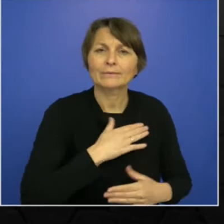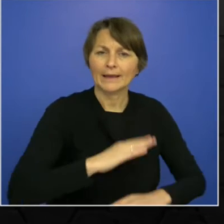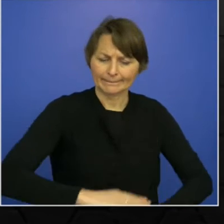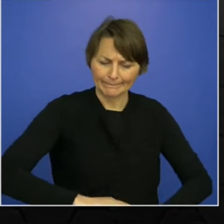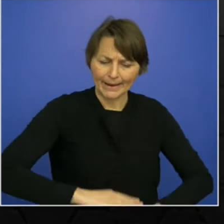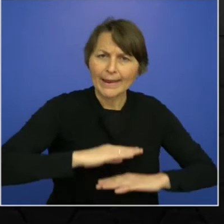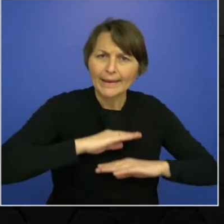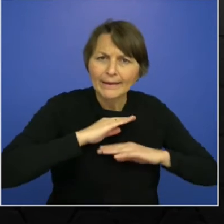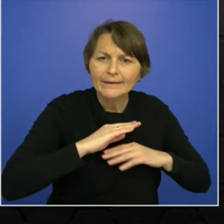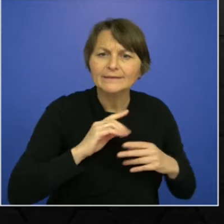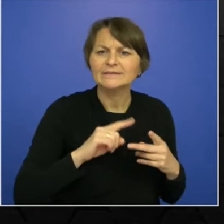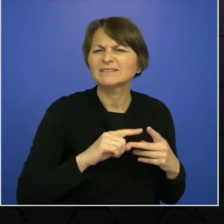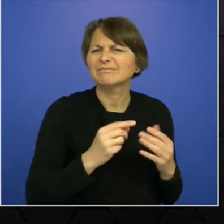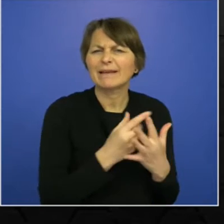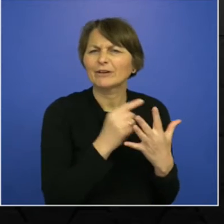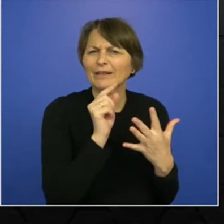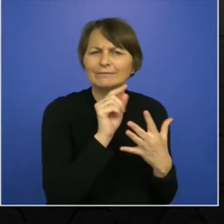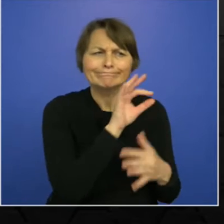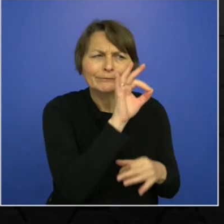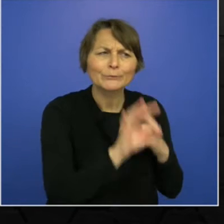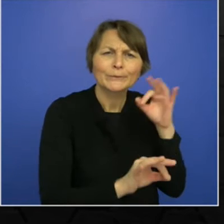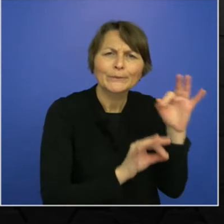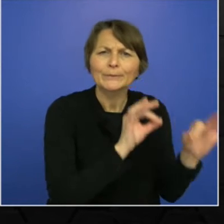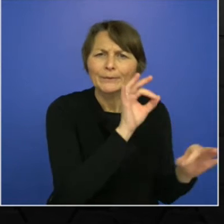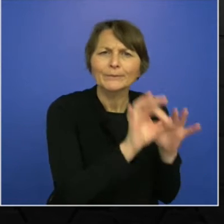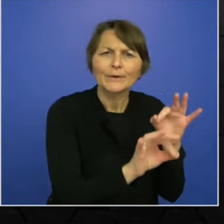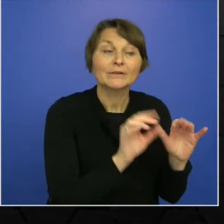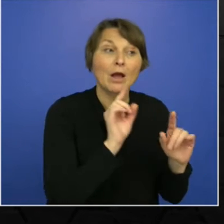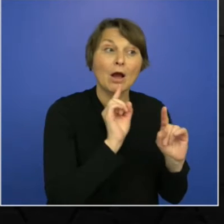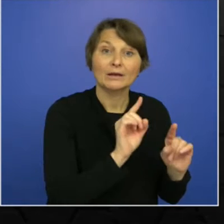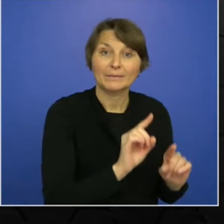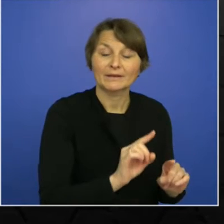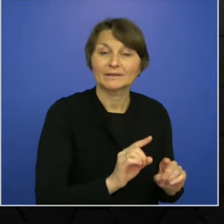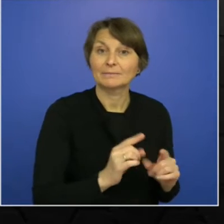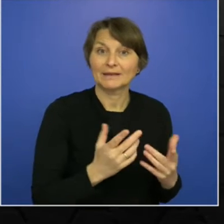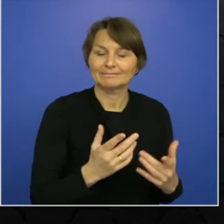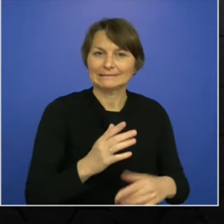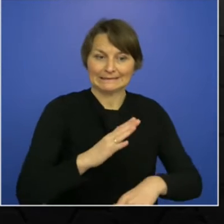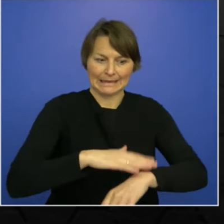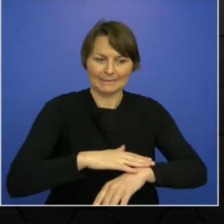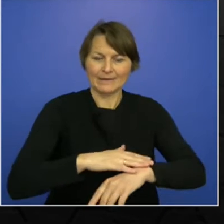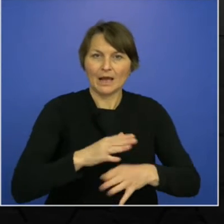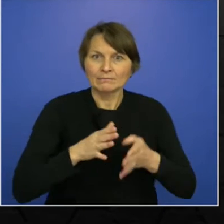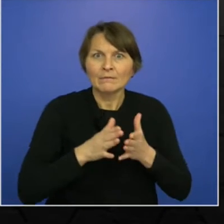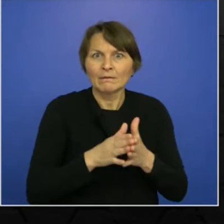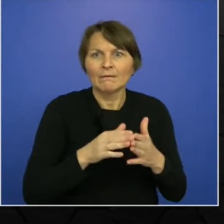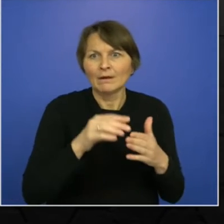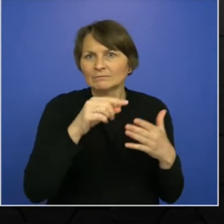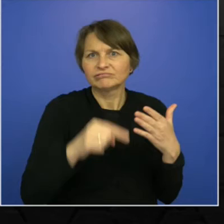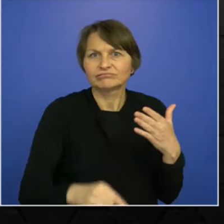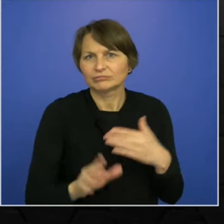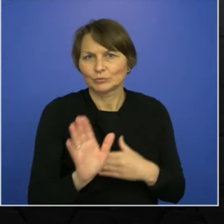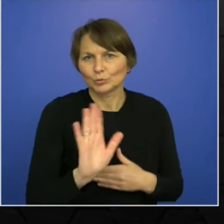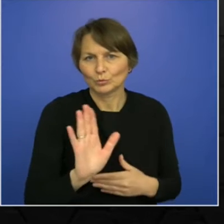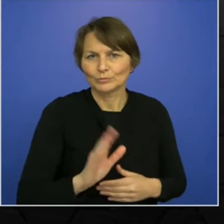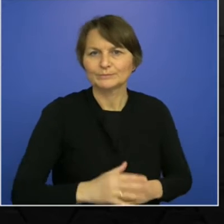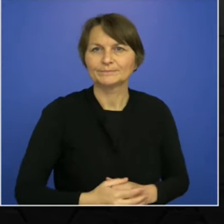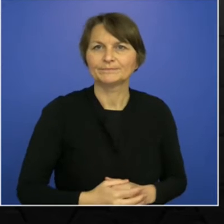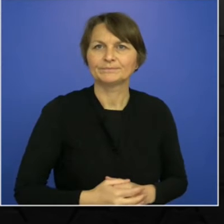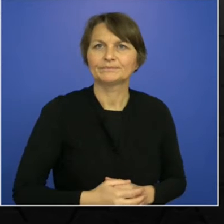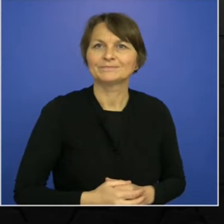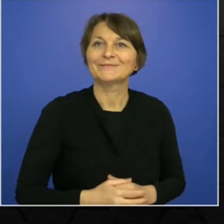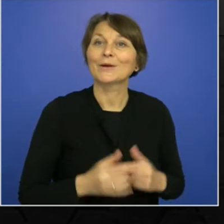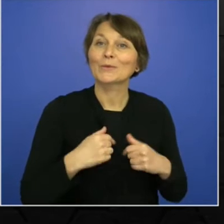and there are a lot of questions that come up after that. We don't have enough time to explain it, but I want to show you that you have a bot